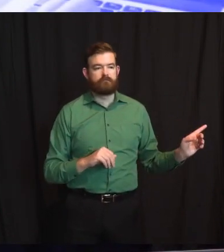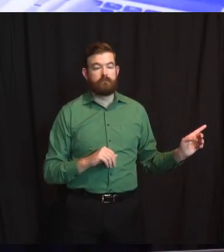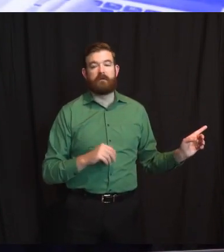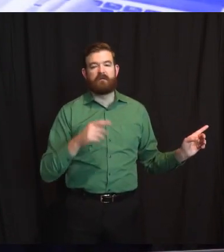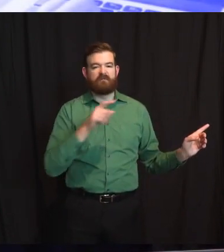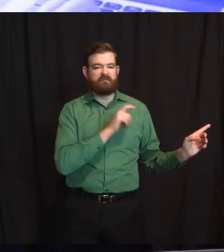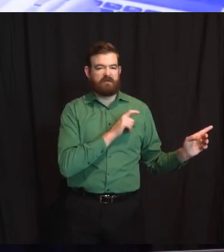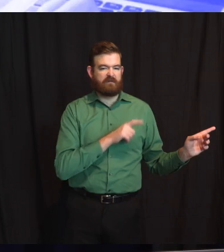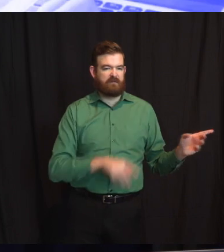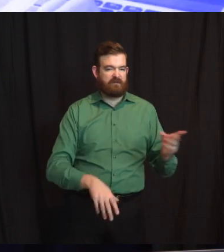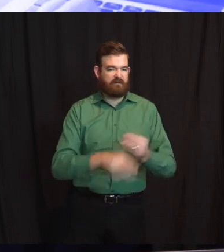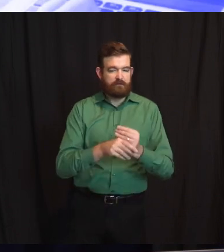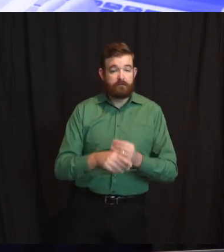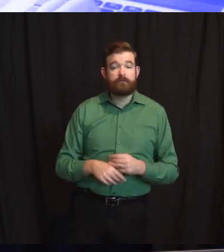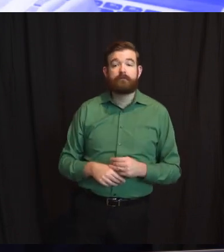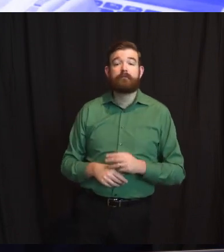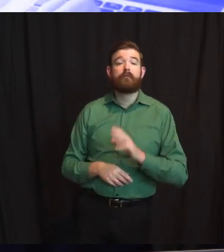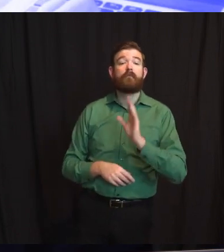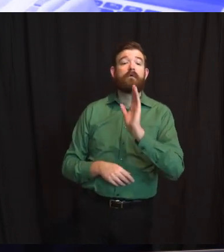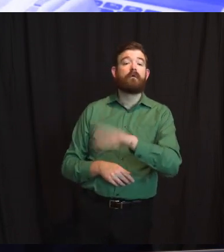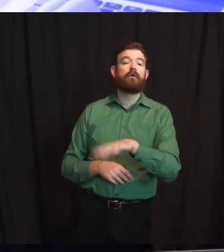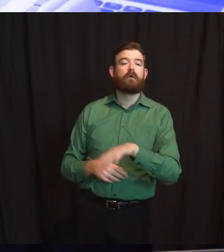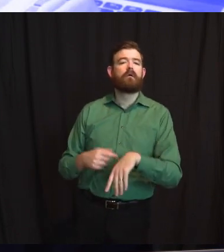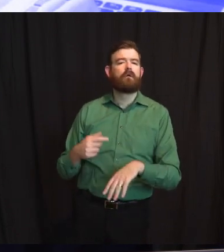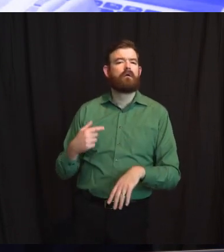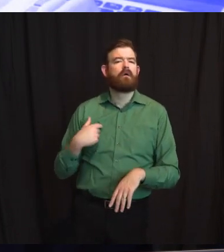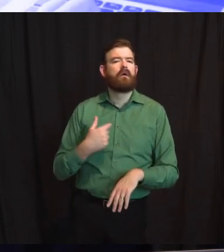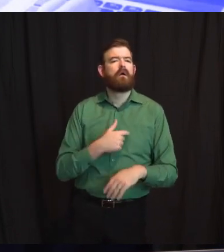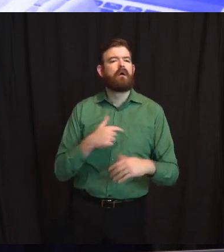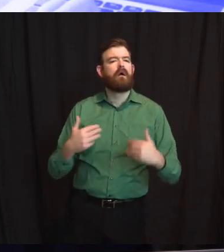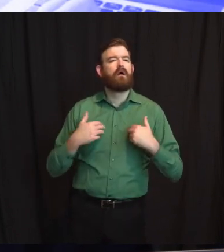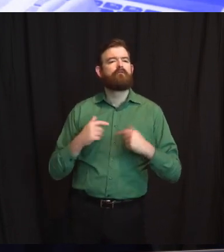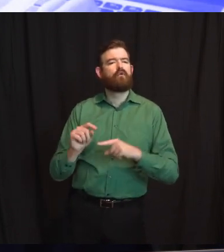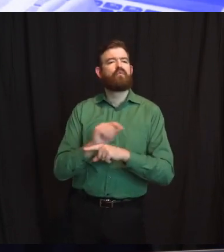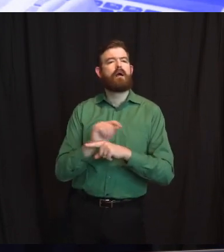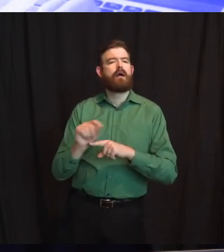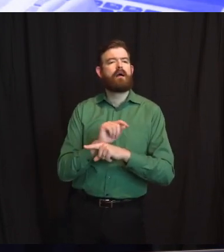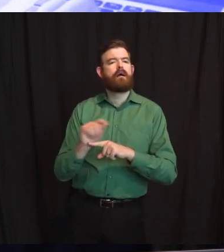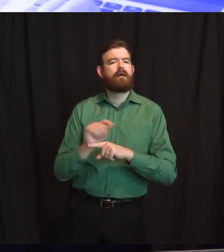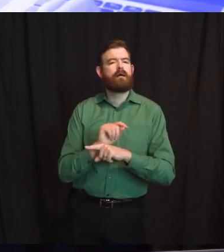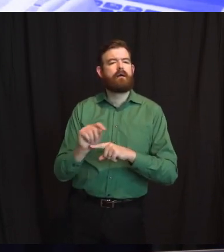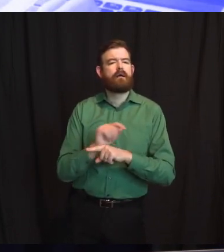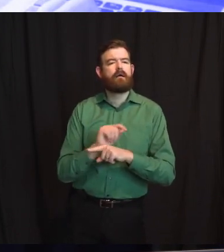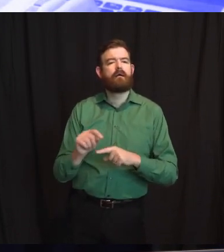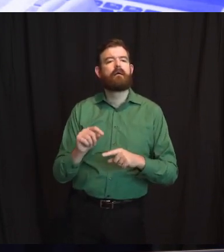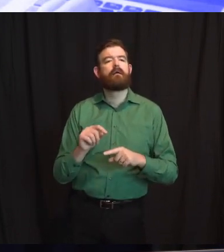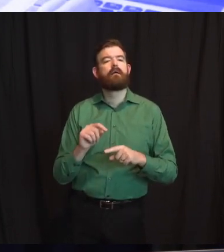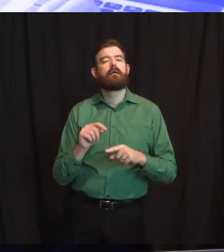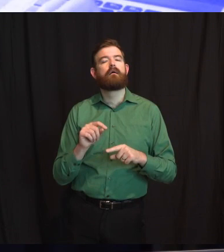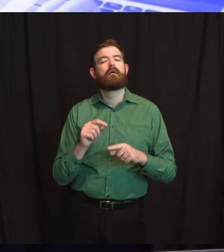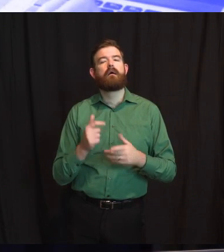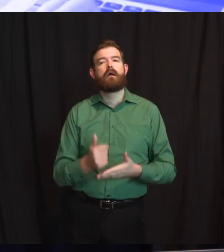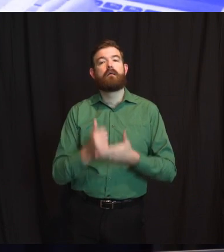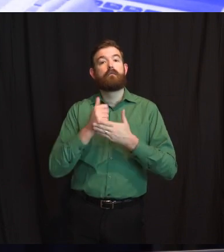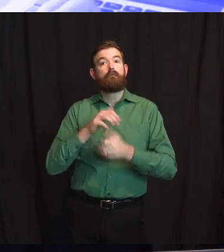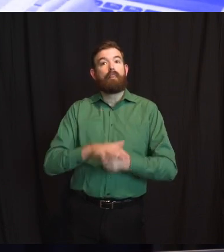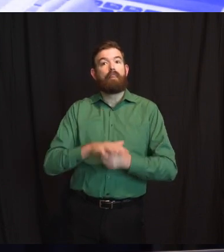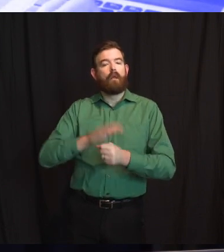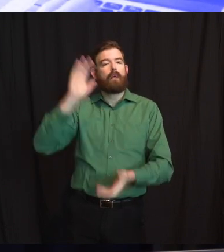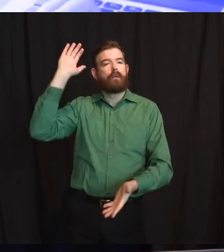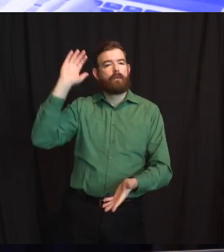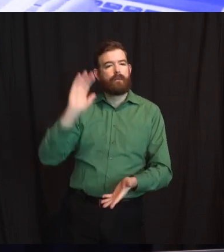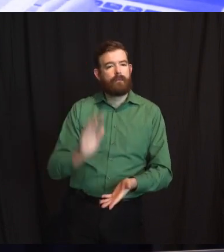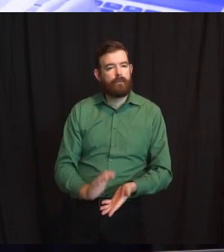de-escalation techniques, whether that's with a group of people directed towards law enforcement or law enforcement trying to break up either a verbal or